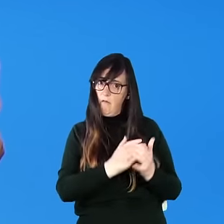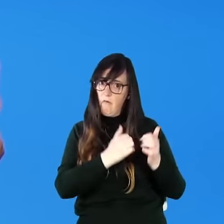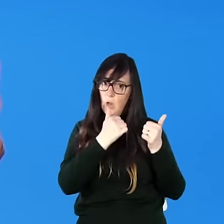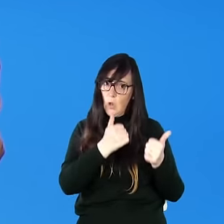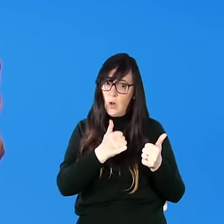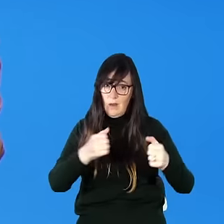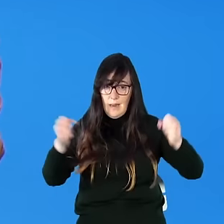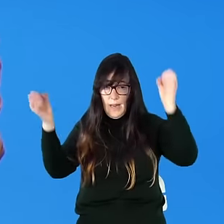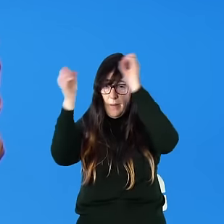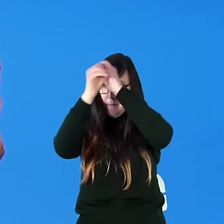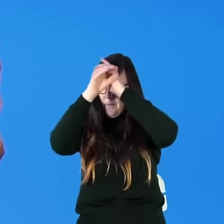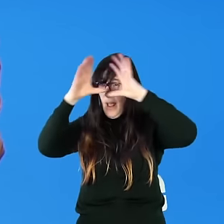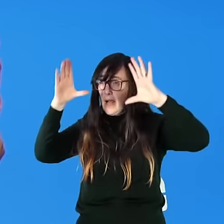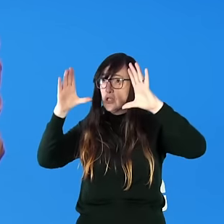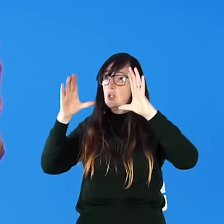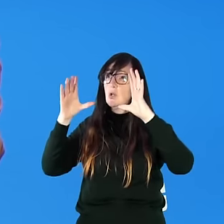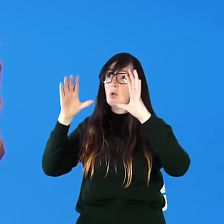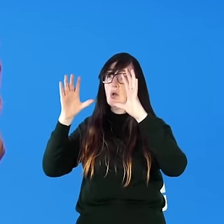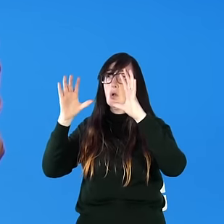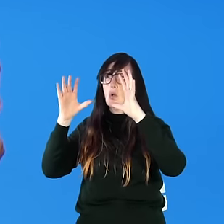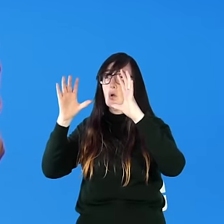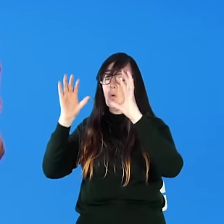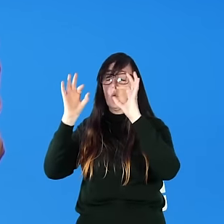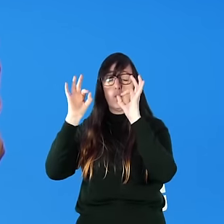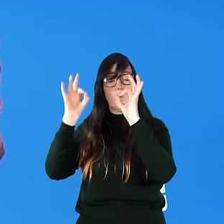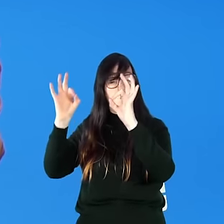like when he remakes it.